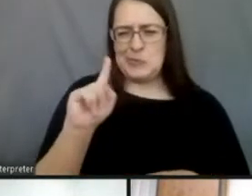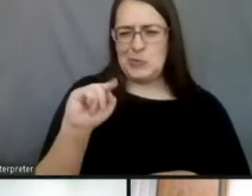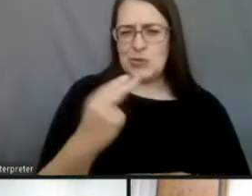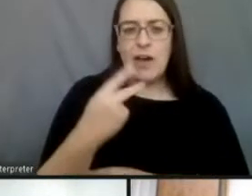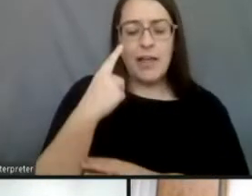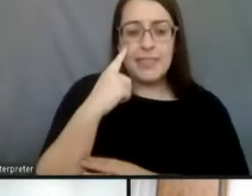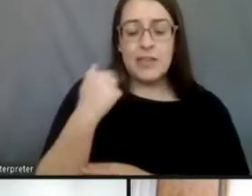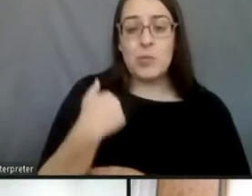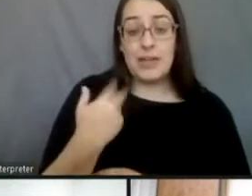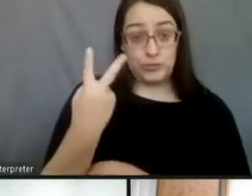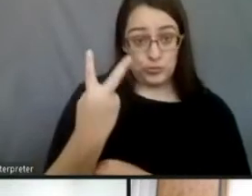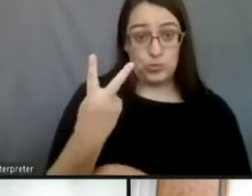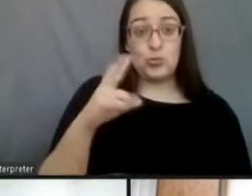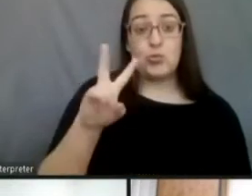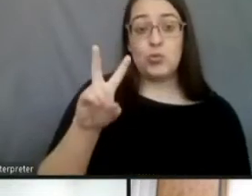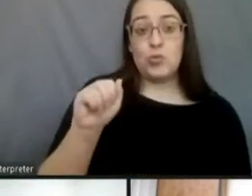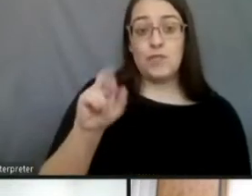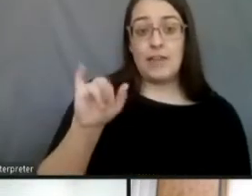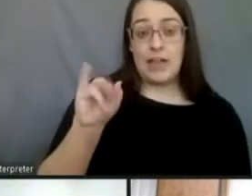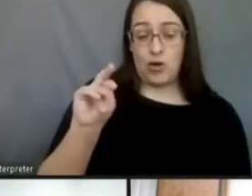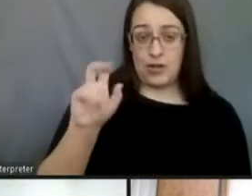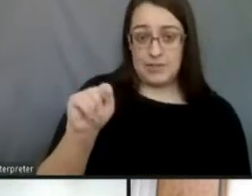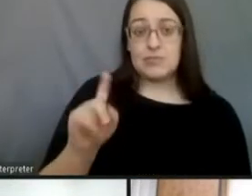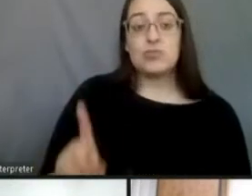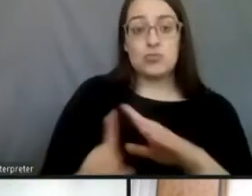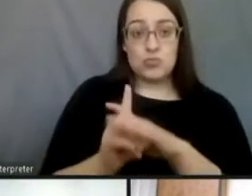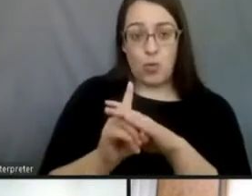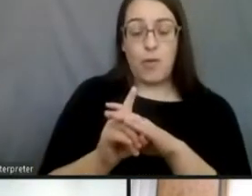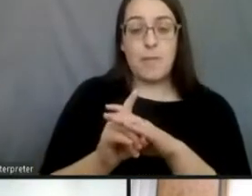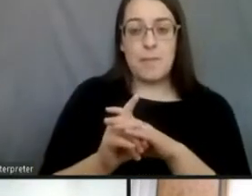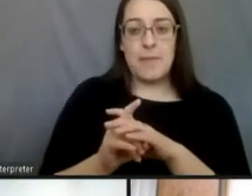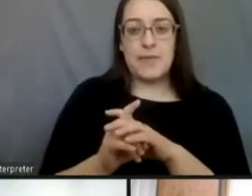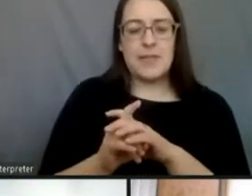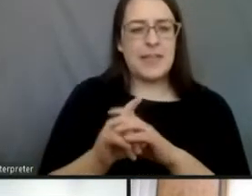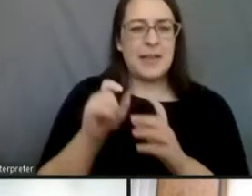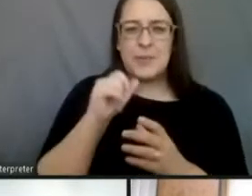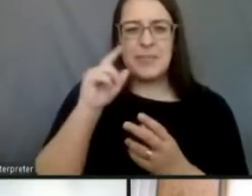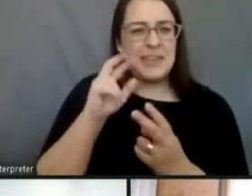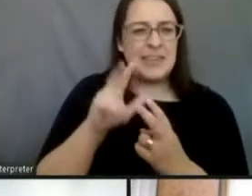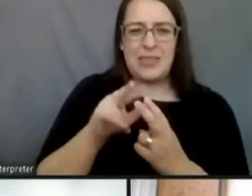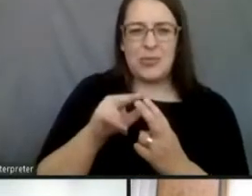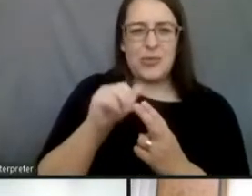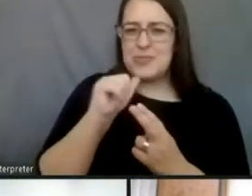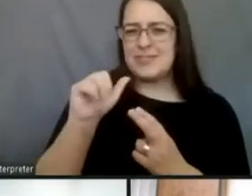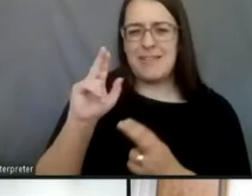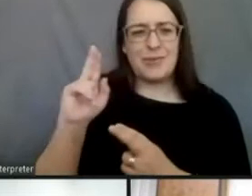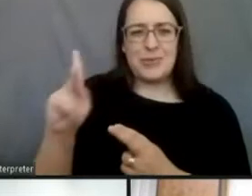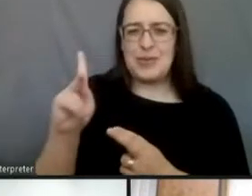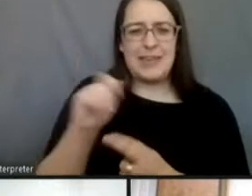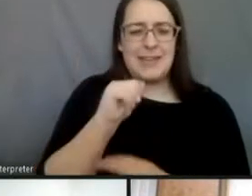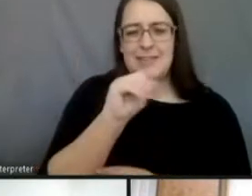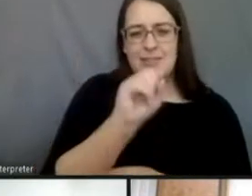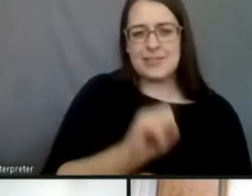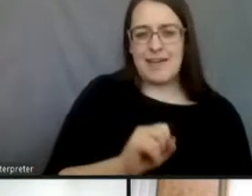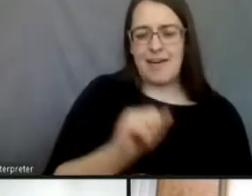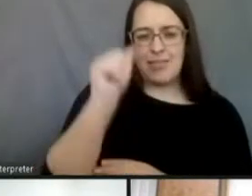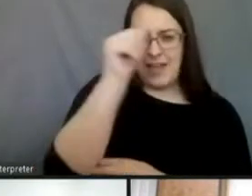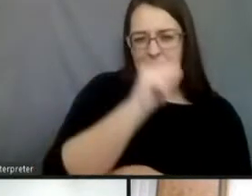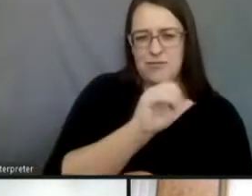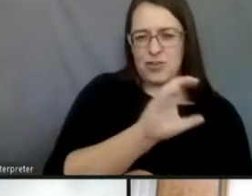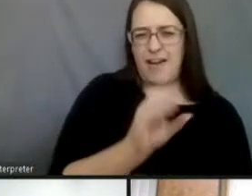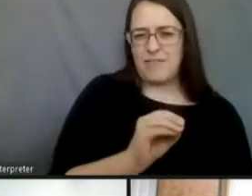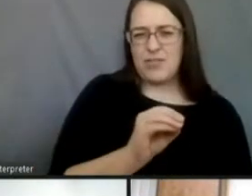And we had 2 variants out of those 75. And I don't believe either of them was the UK or the South African. I believe they're